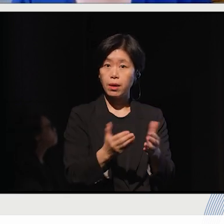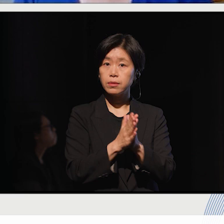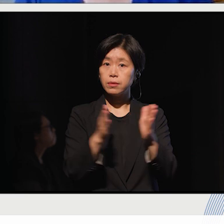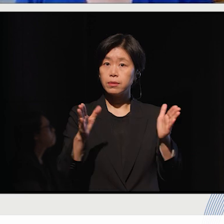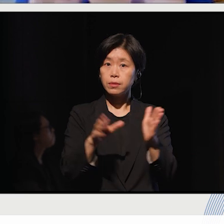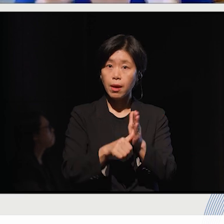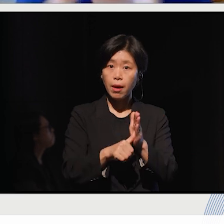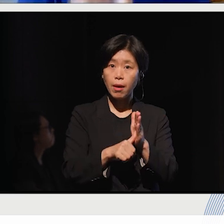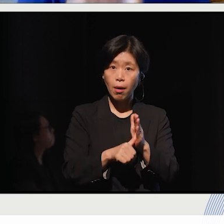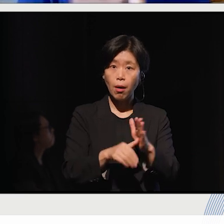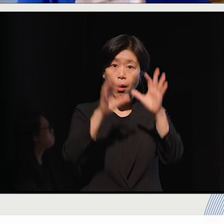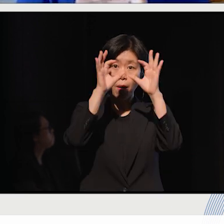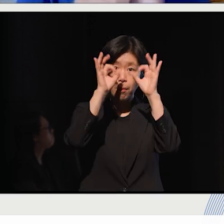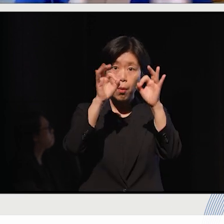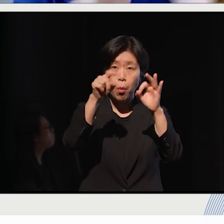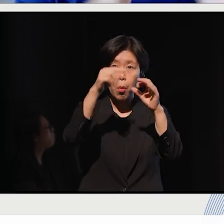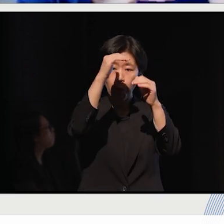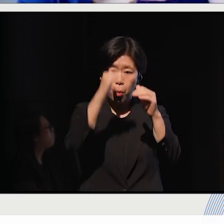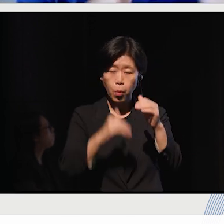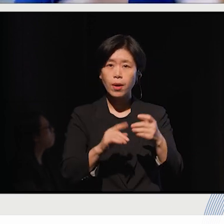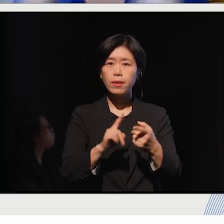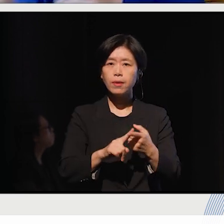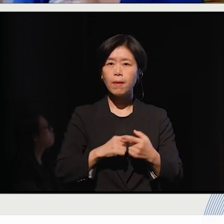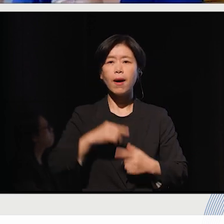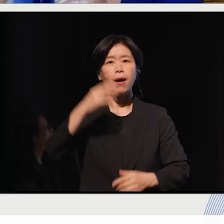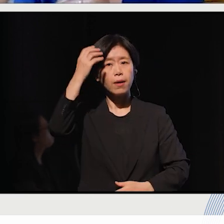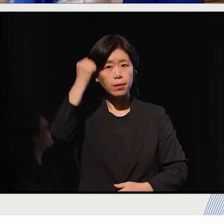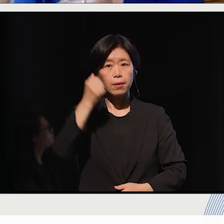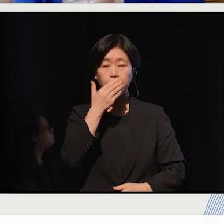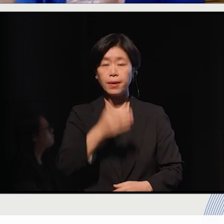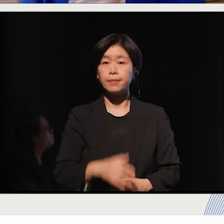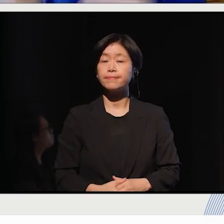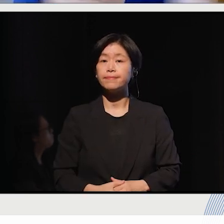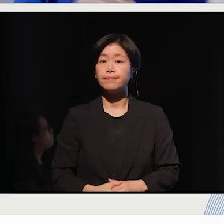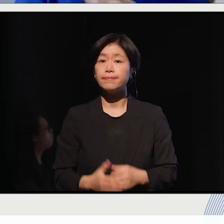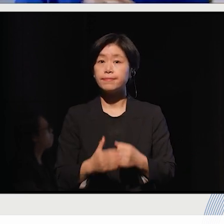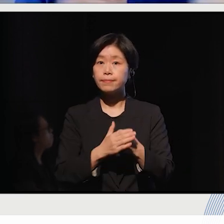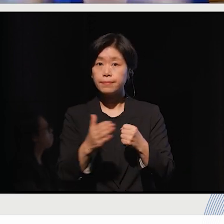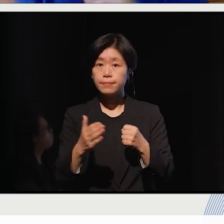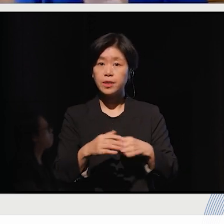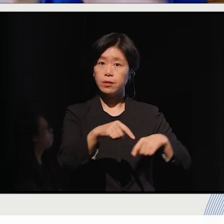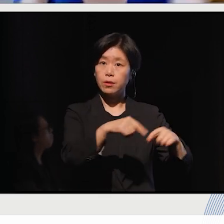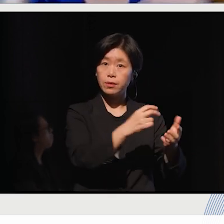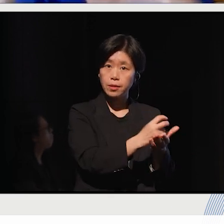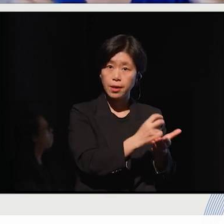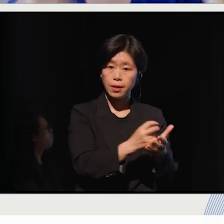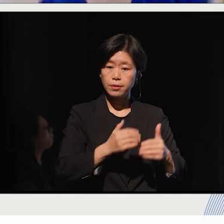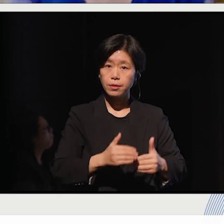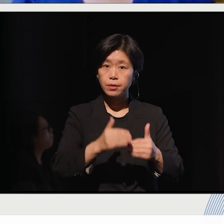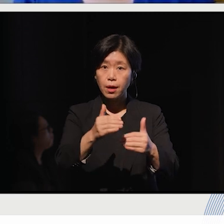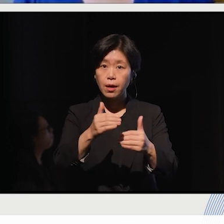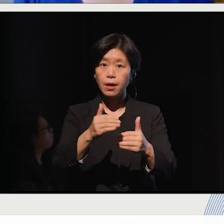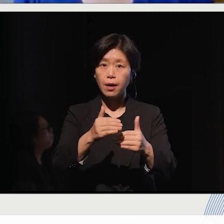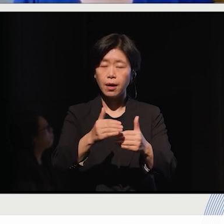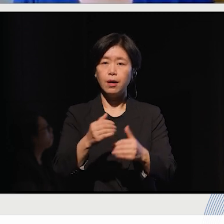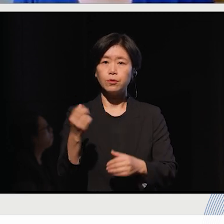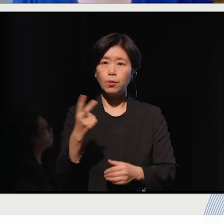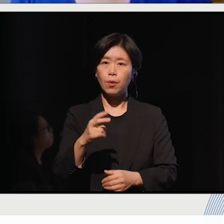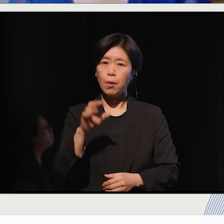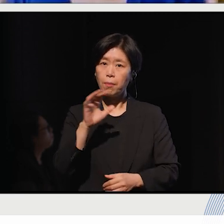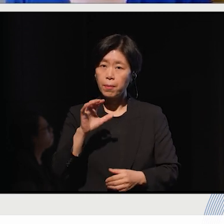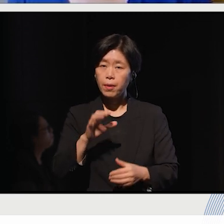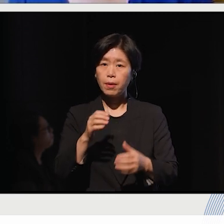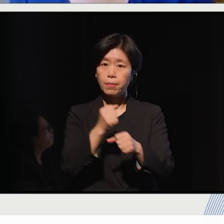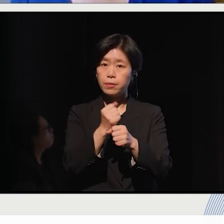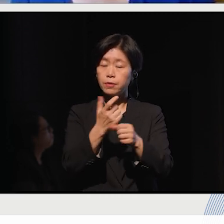procedures, and practices is to write it down and then to train your staff on those so that everybody is applying the accessibility